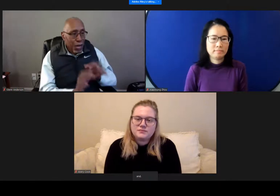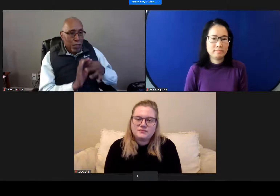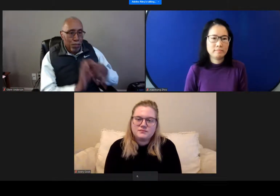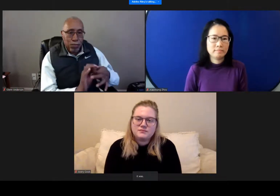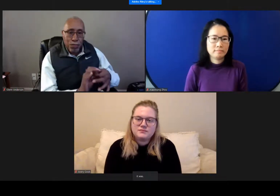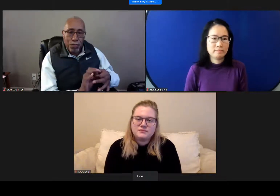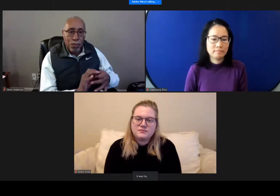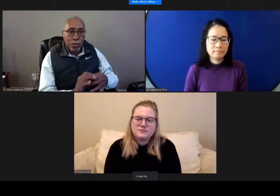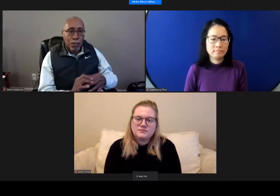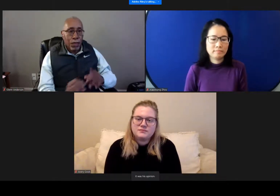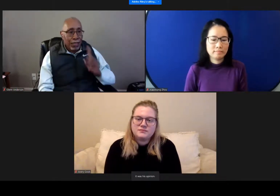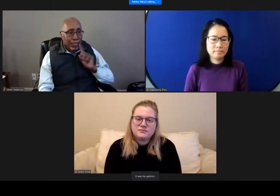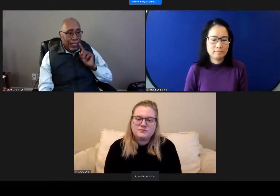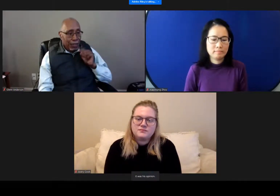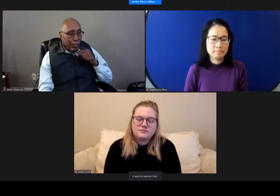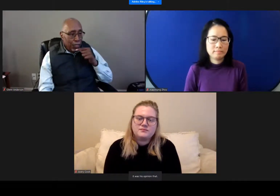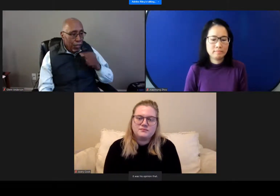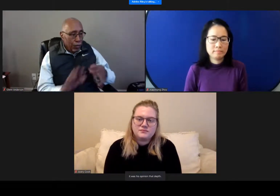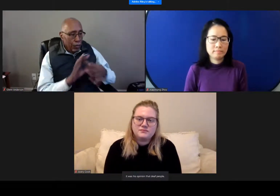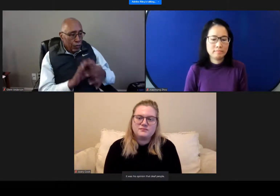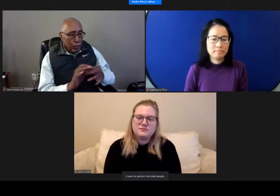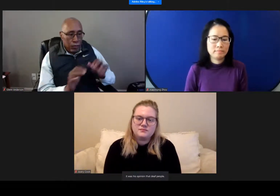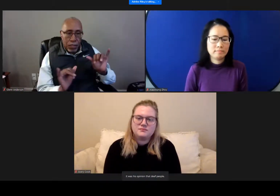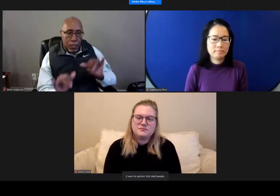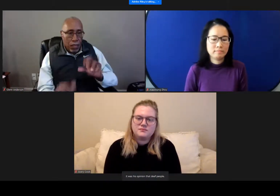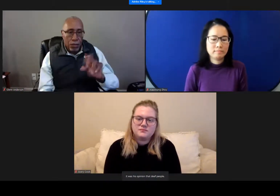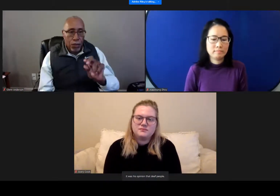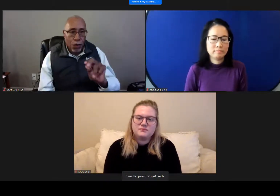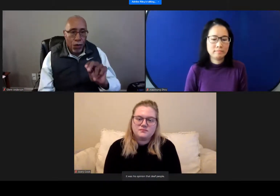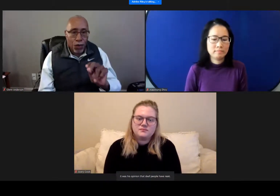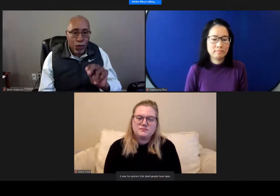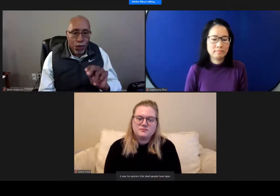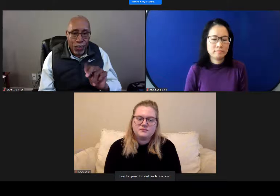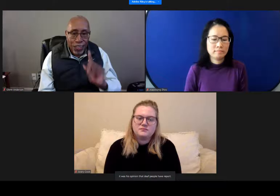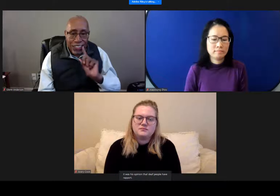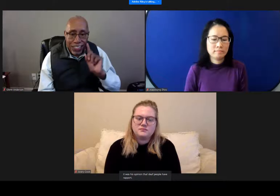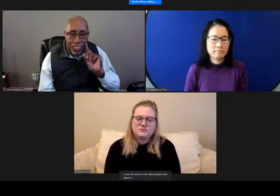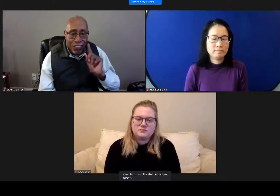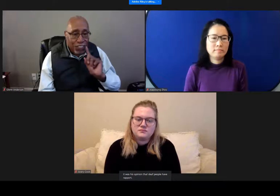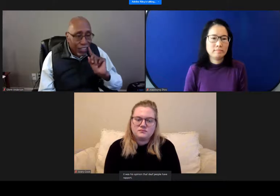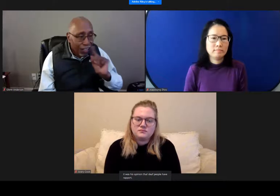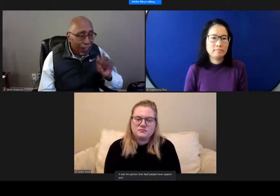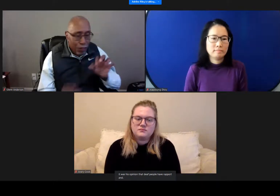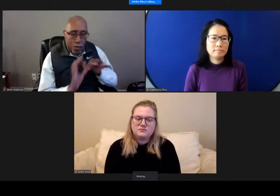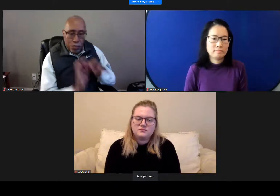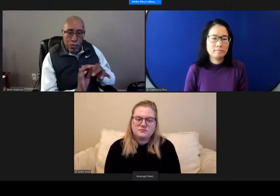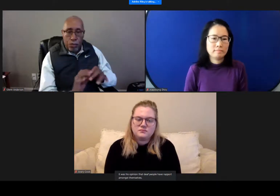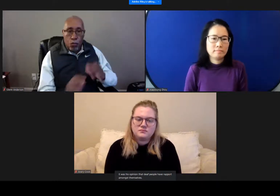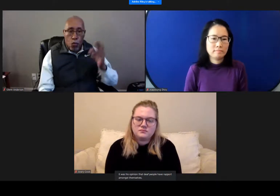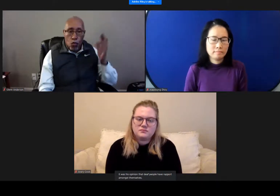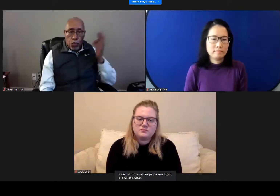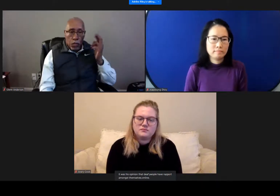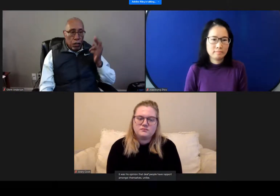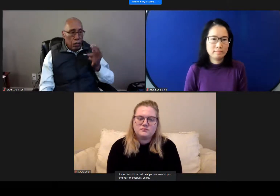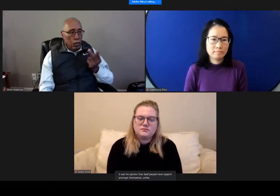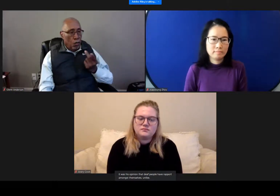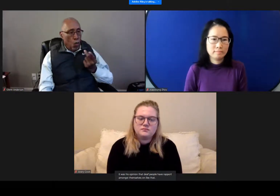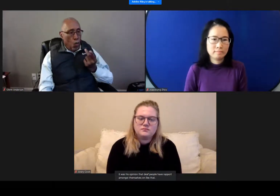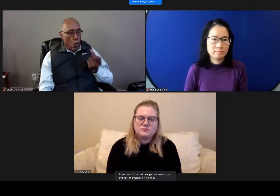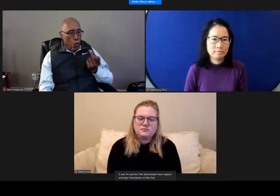it was his opinion that deaf people have rapport amongst themselves, unlike